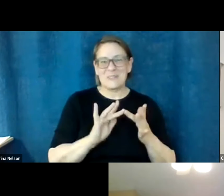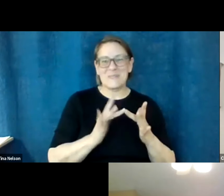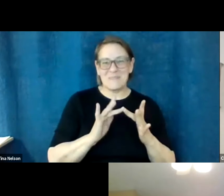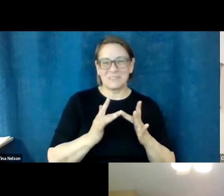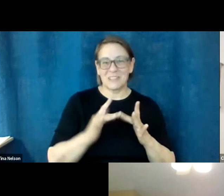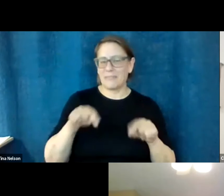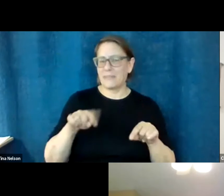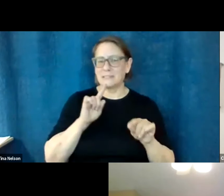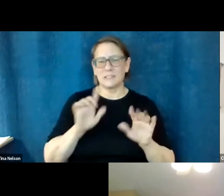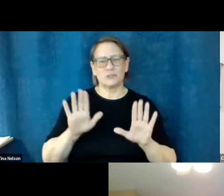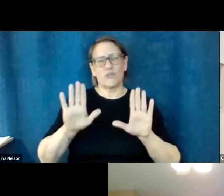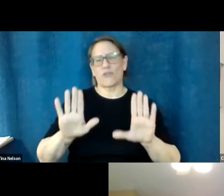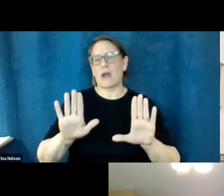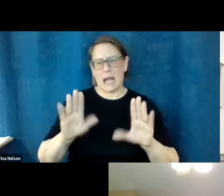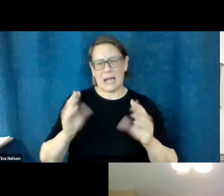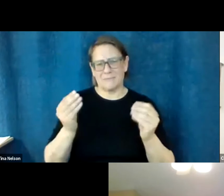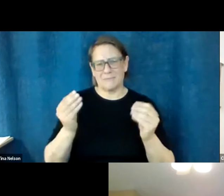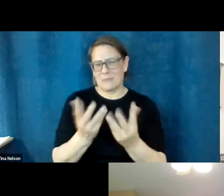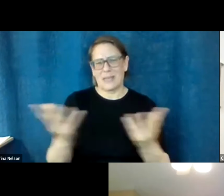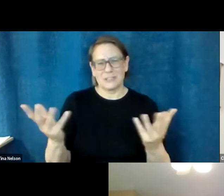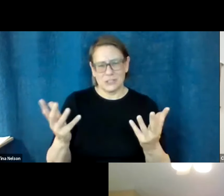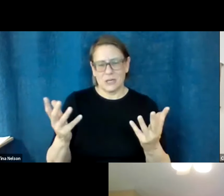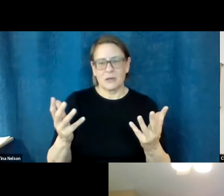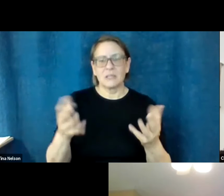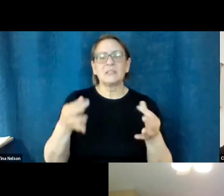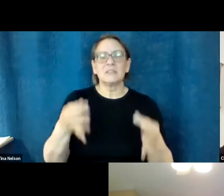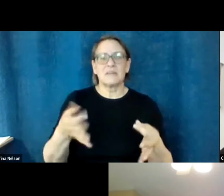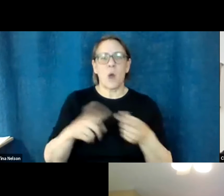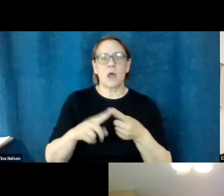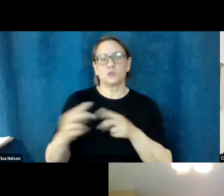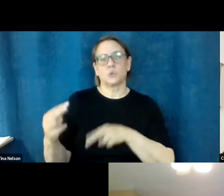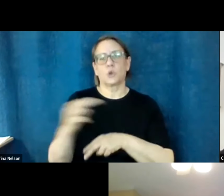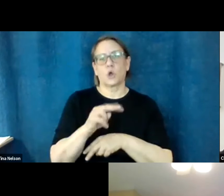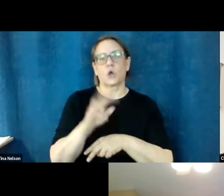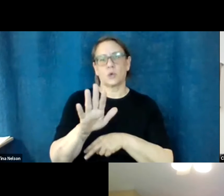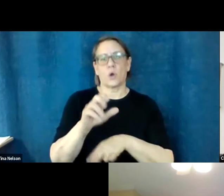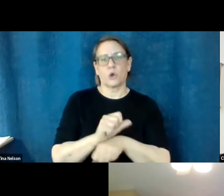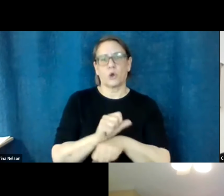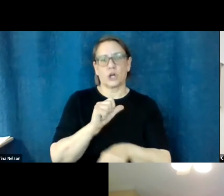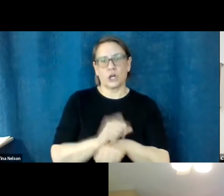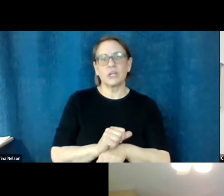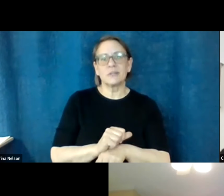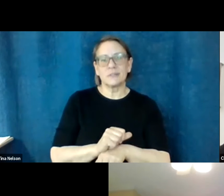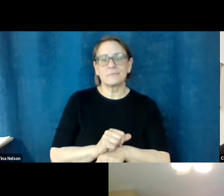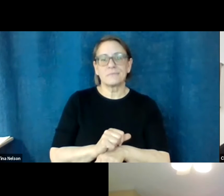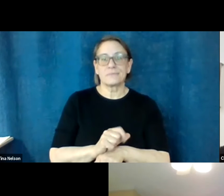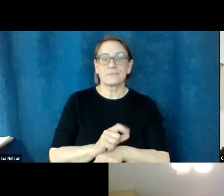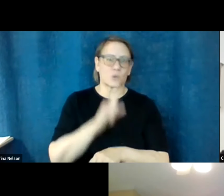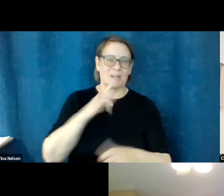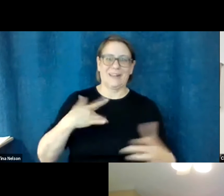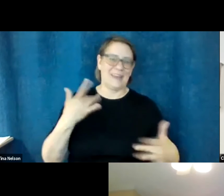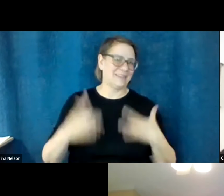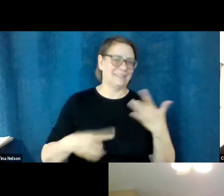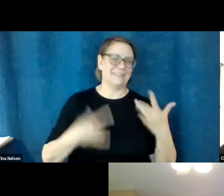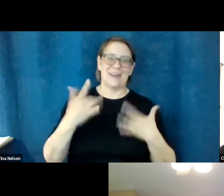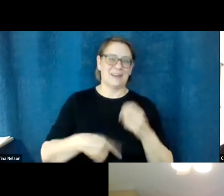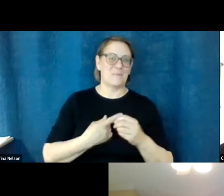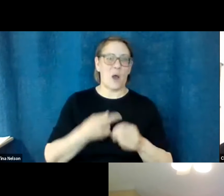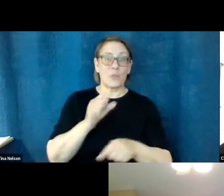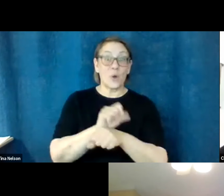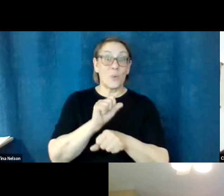this is great. Uh, so, uh, definitely want to take a look at your, your work and we're really excited about the workforce